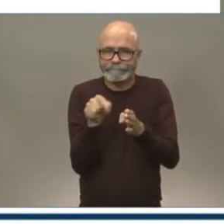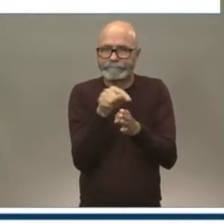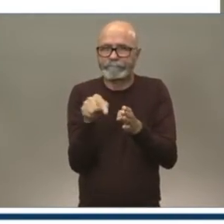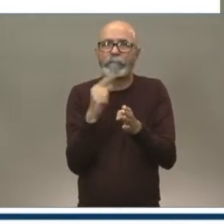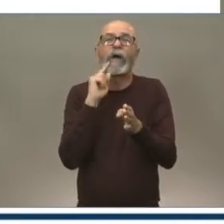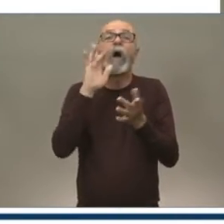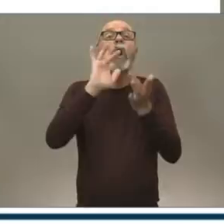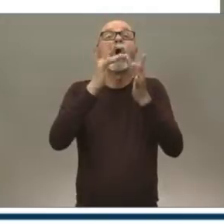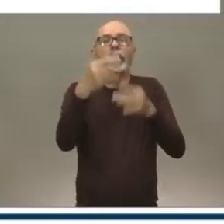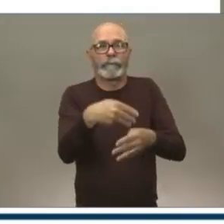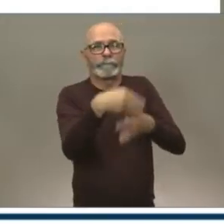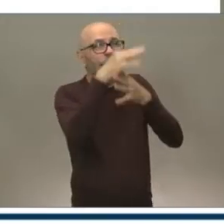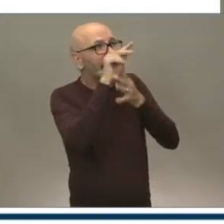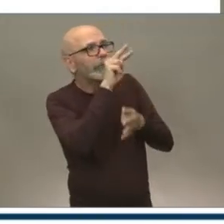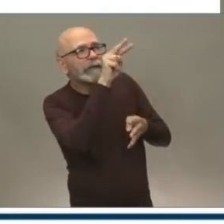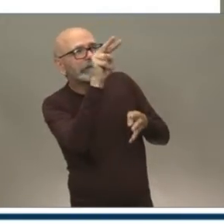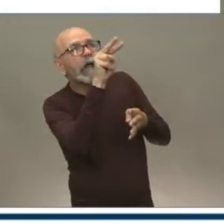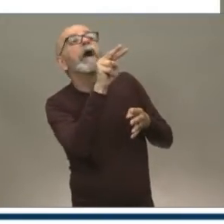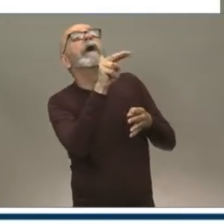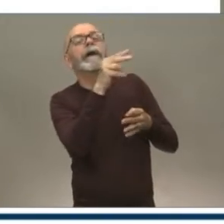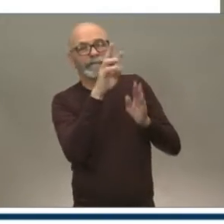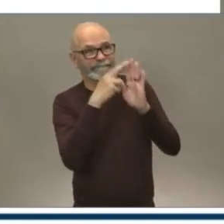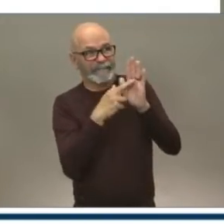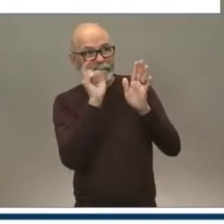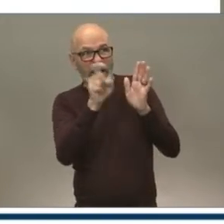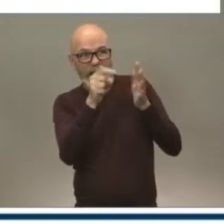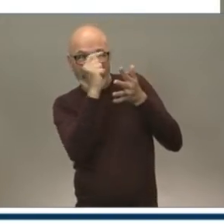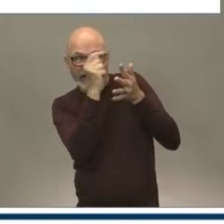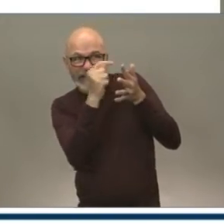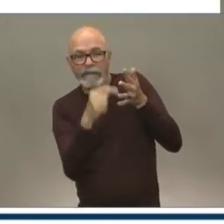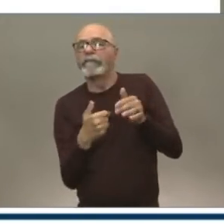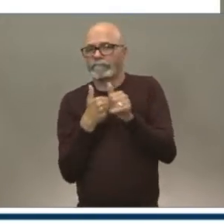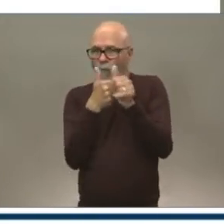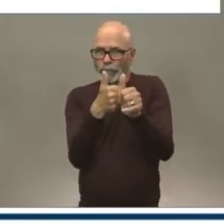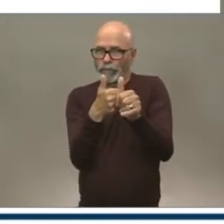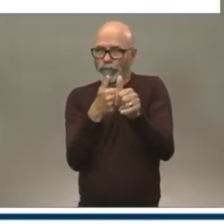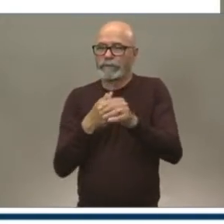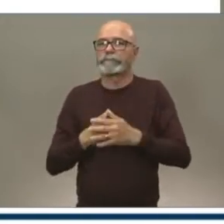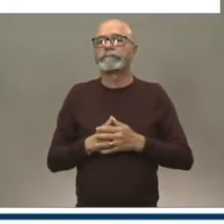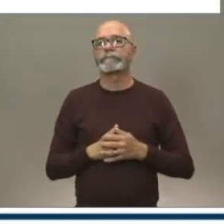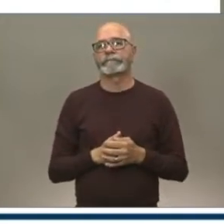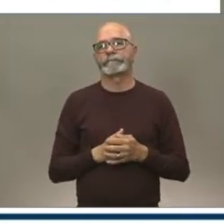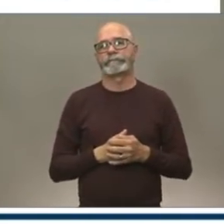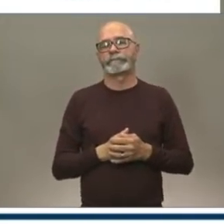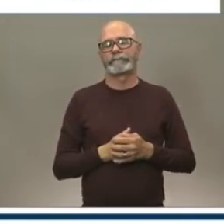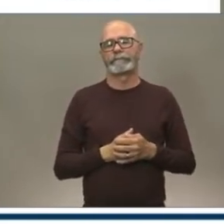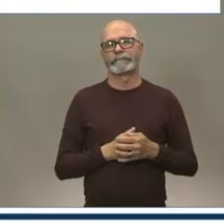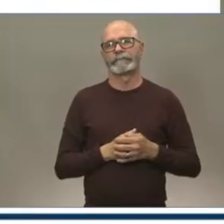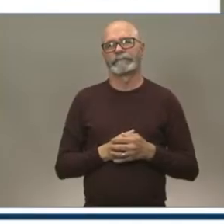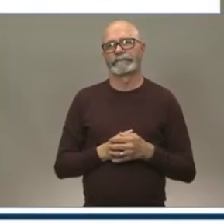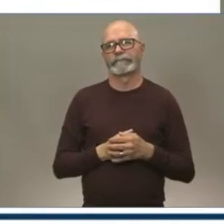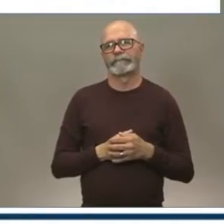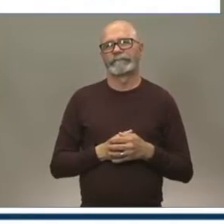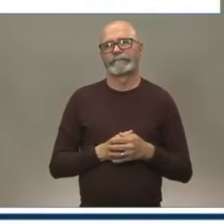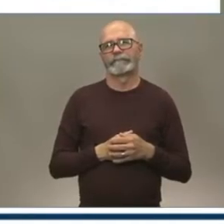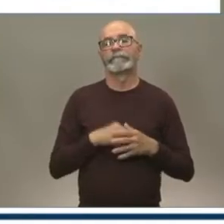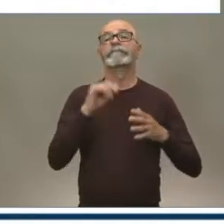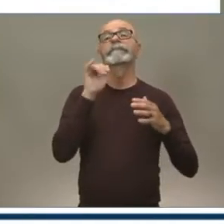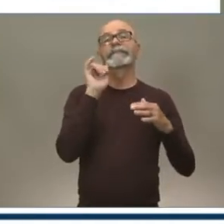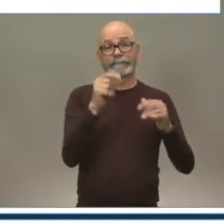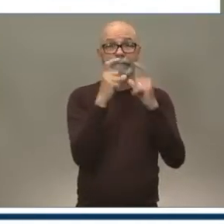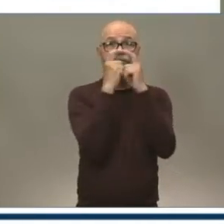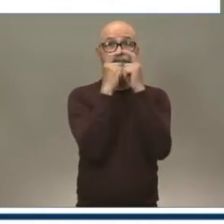website. Another change we are making to help prevent the virus from spreading is expanding our mask